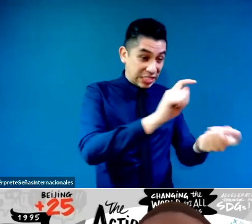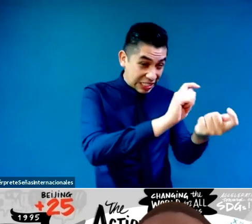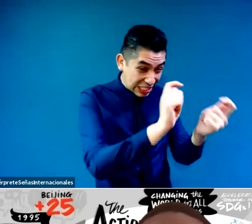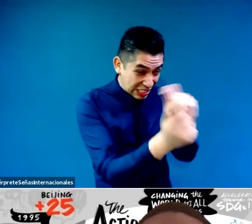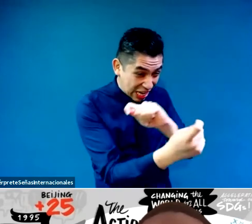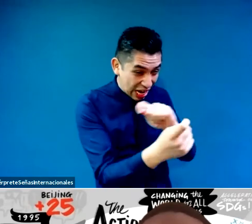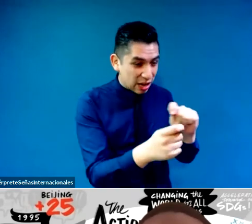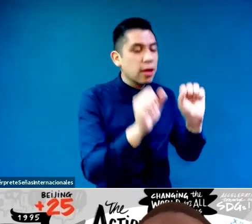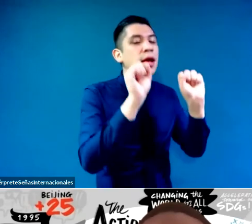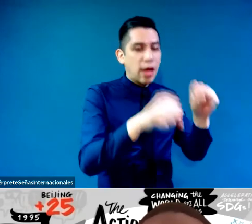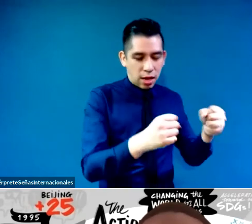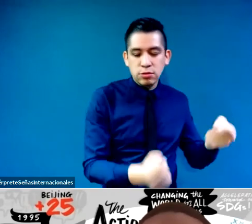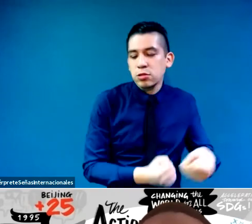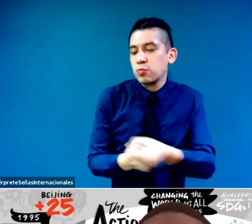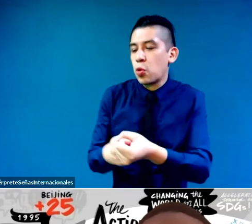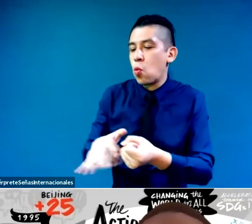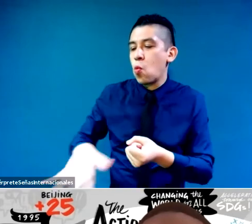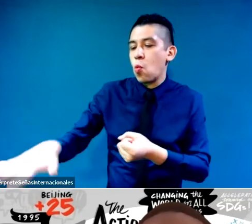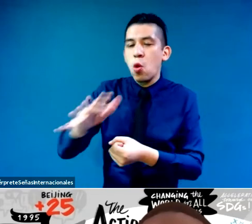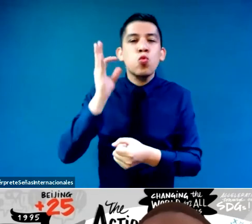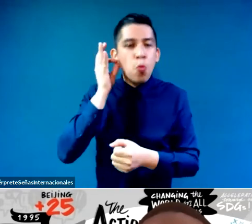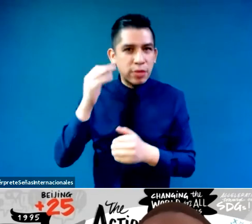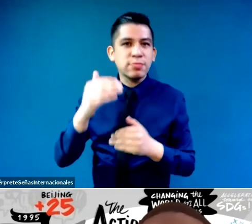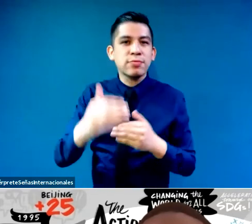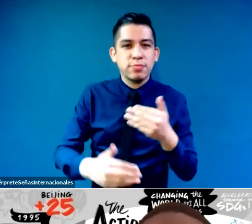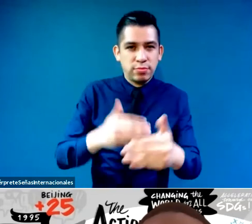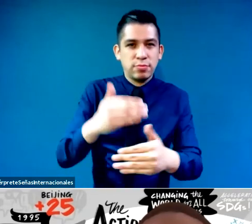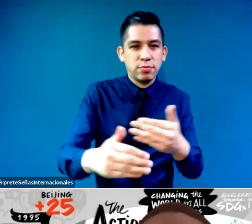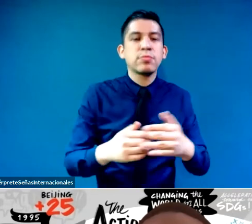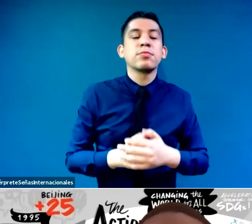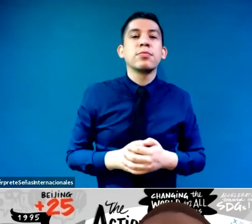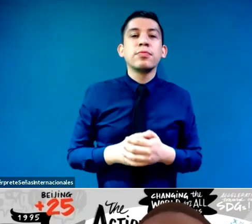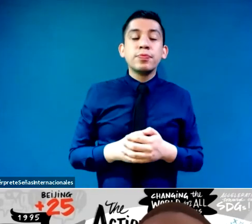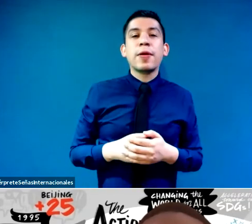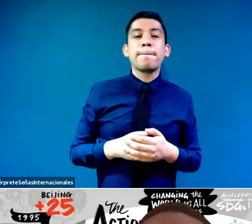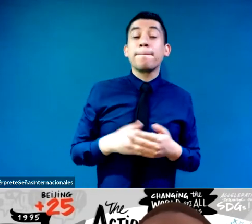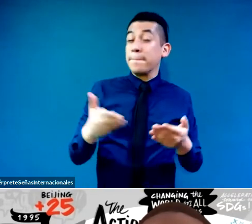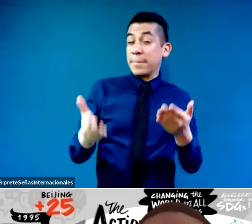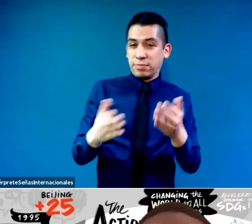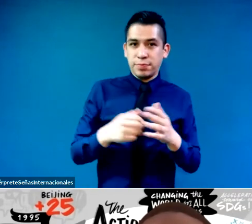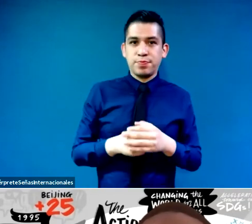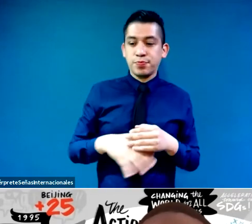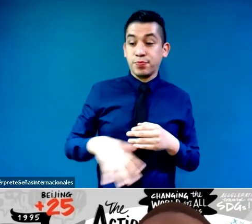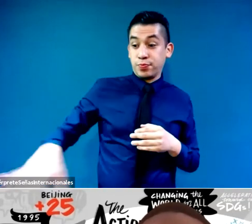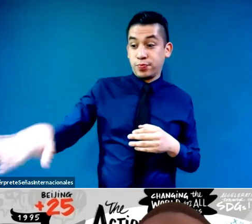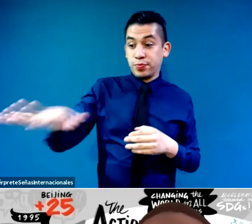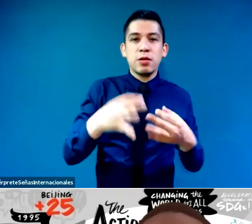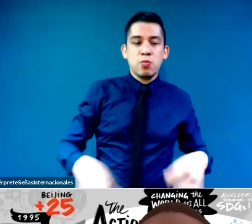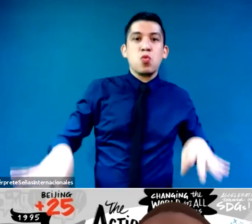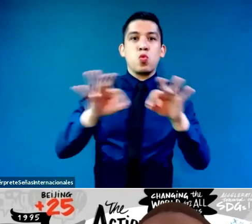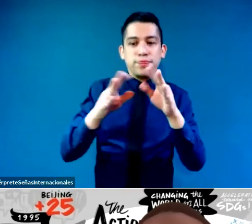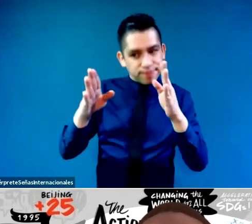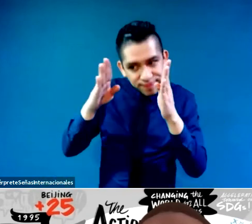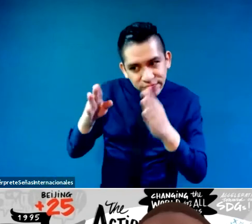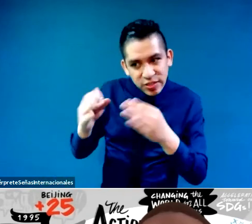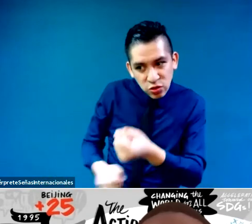consequences. And although employment is a lagging indicator, we already know that there has been a profound impact on female labor